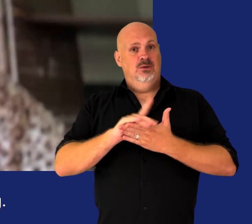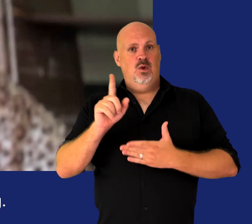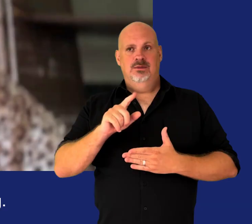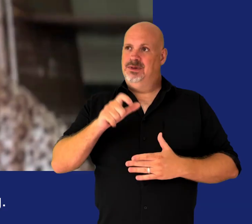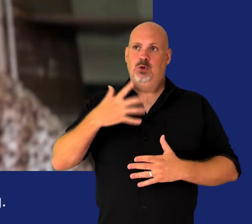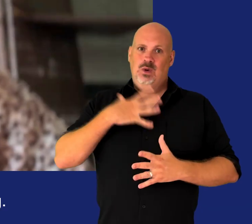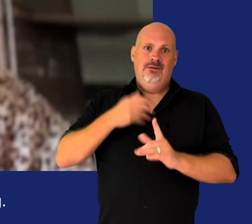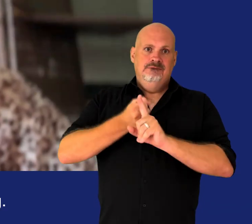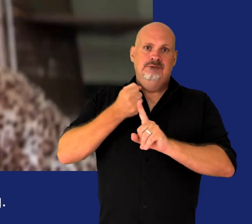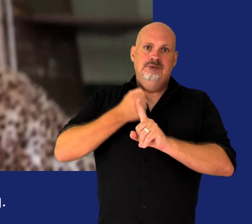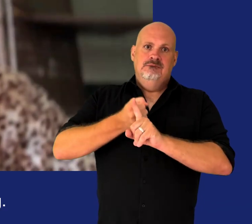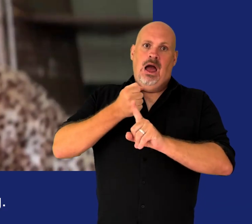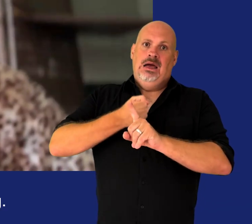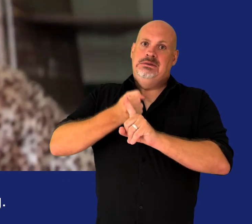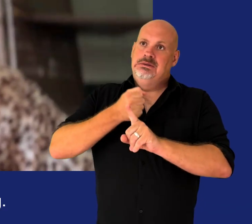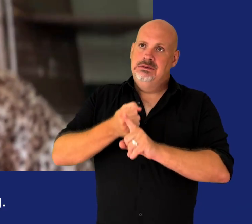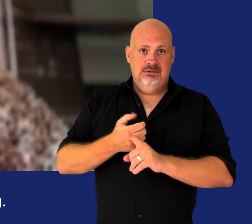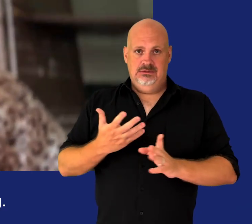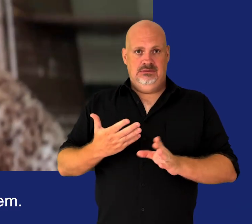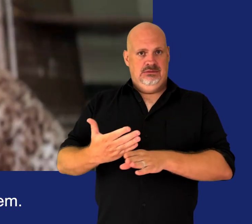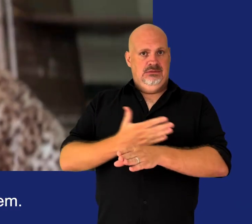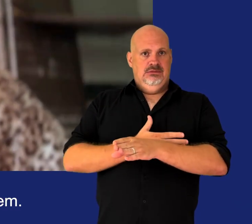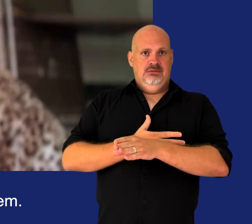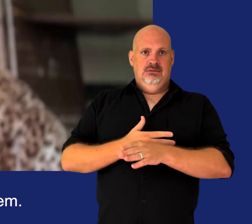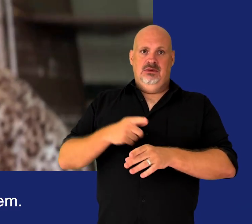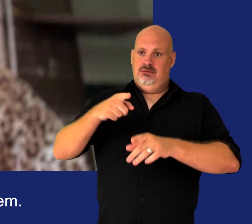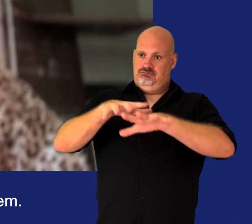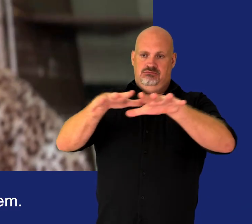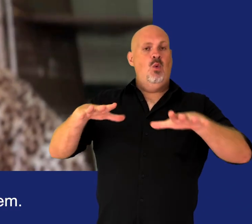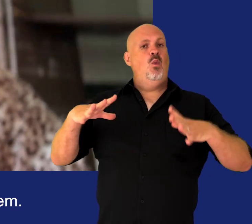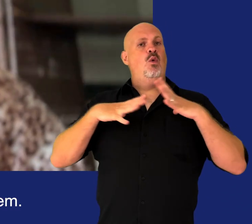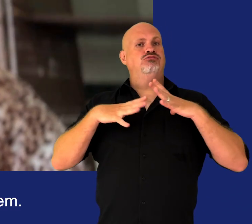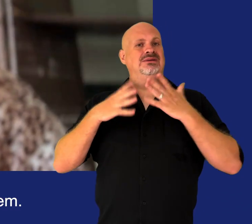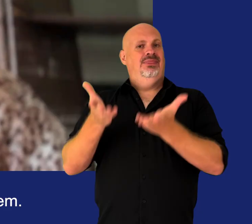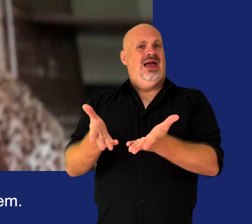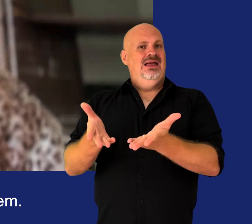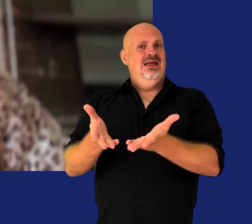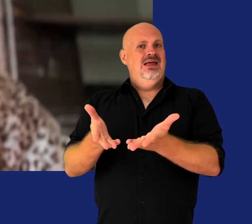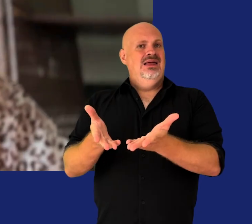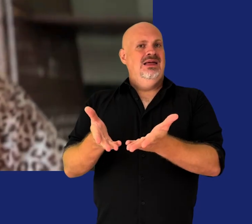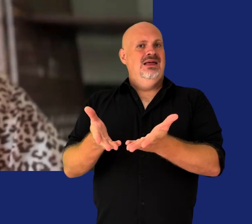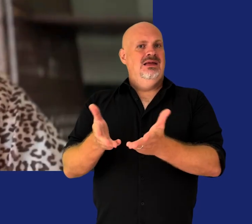way into a space before they've even started moving. The space already made room for them.